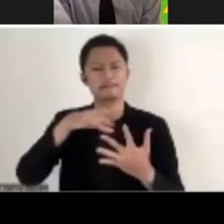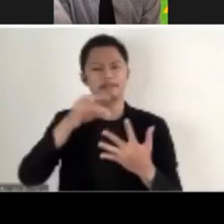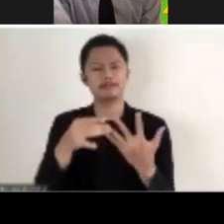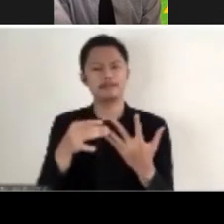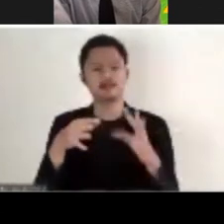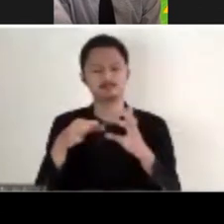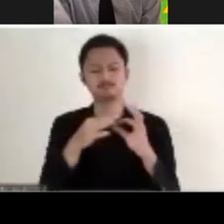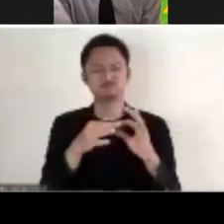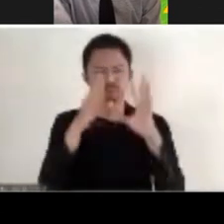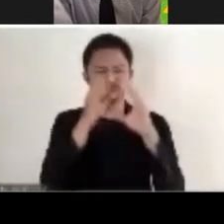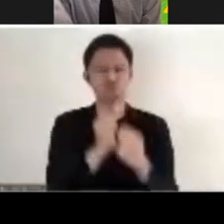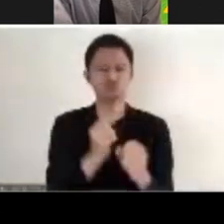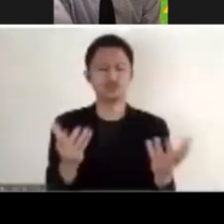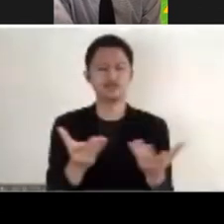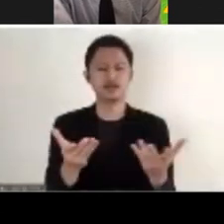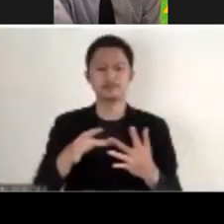site